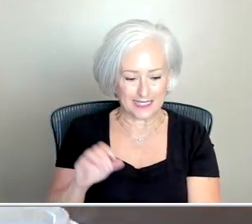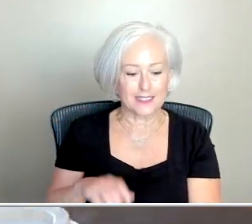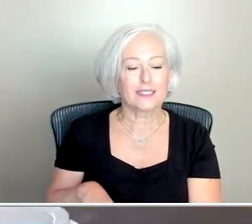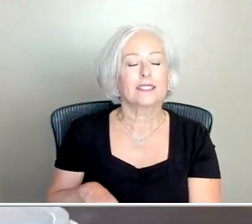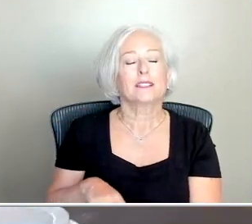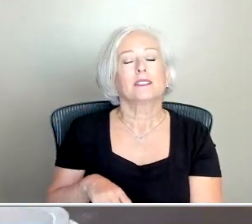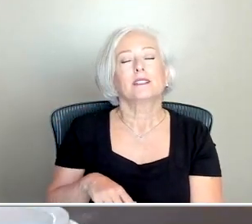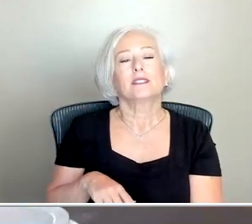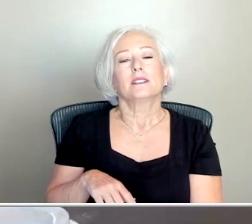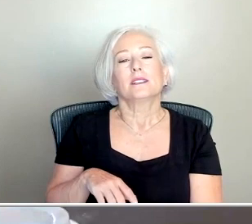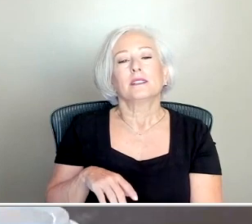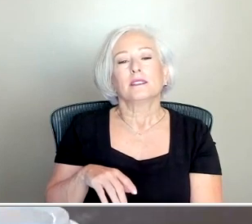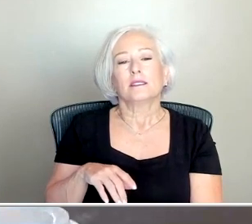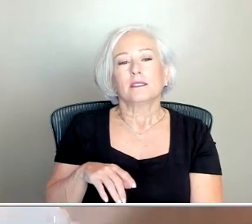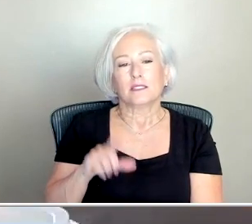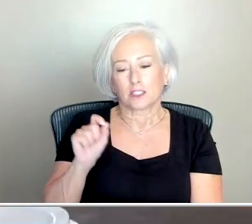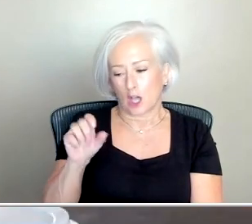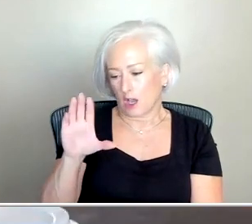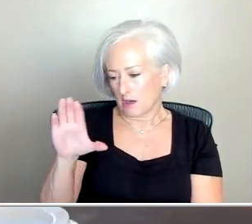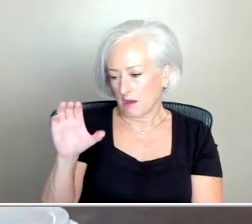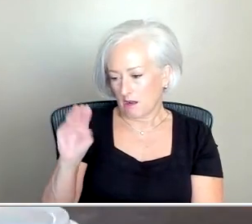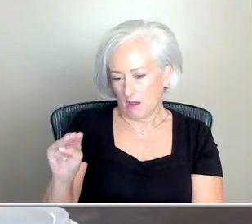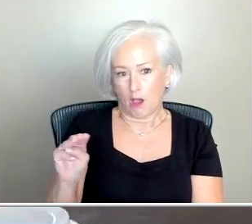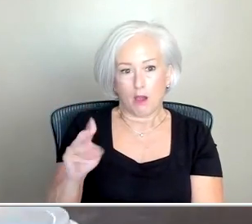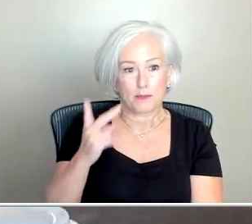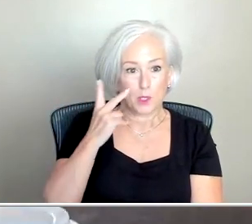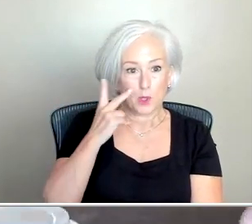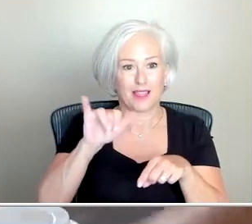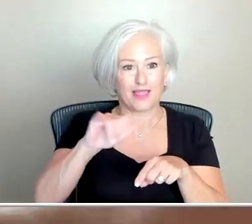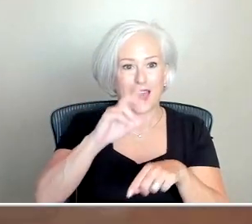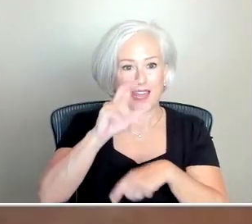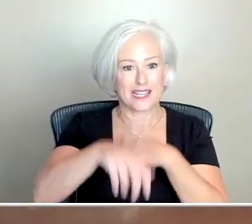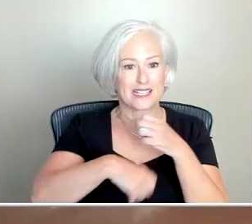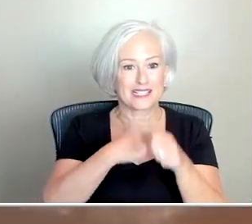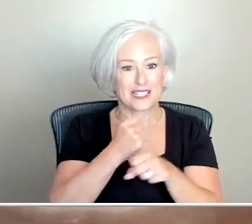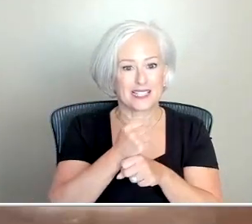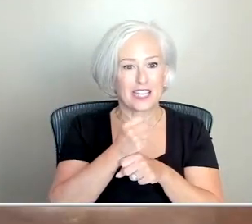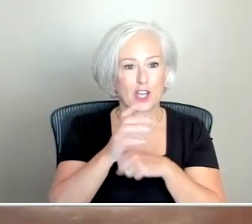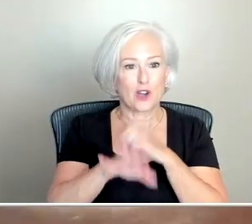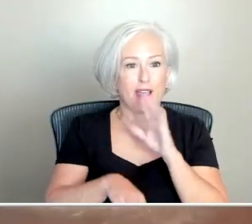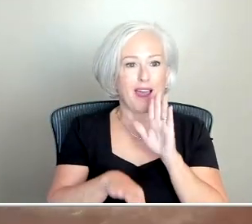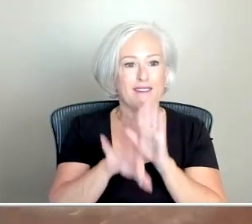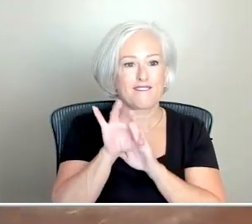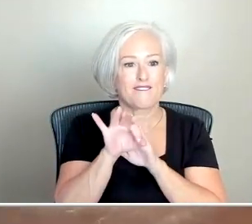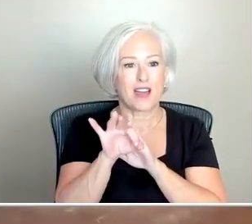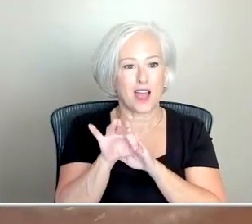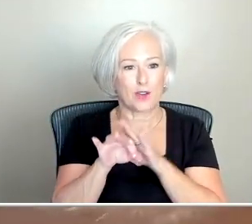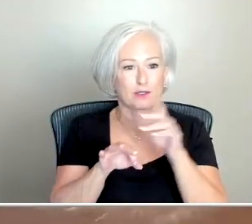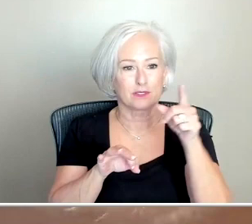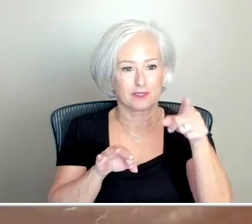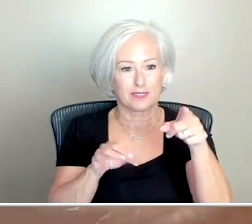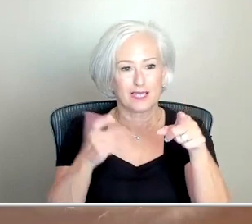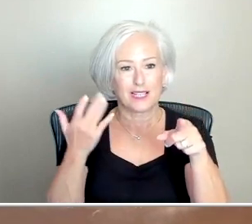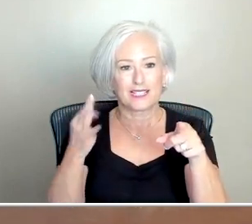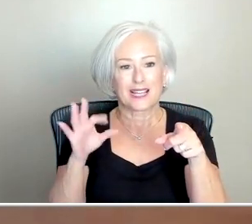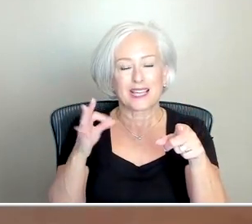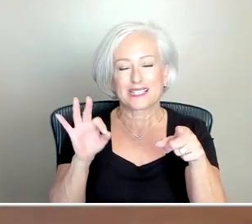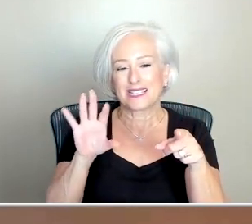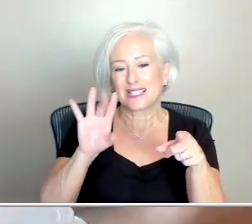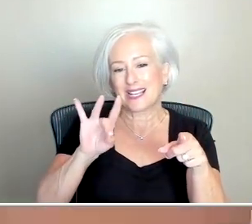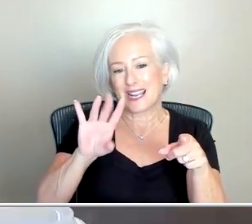on this mural you see back here is the year I discovered, I don't know if you can see it up there, 1987,